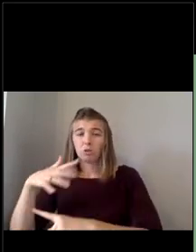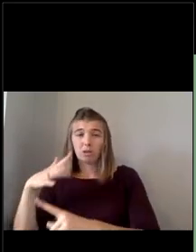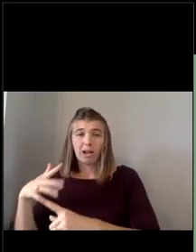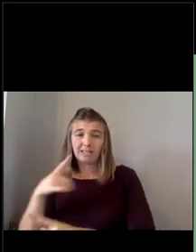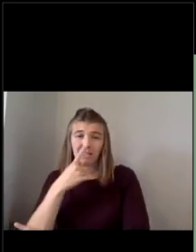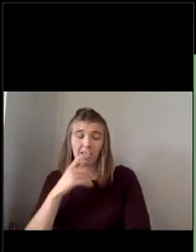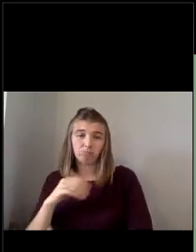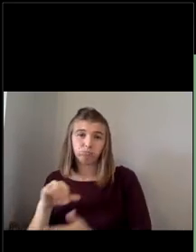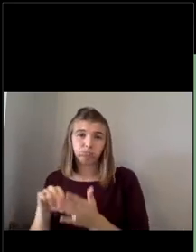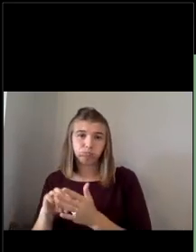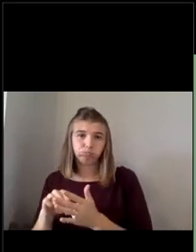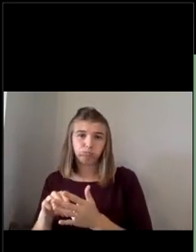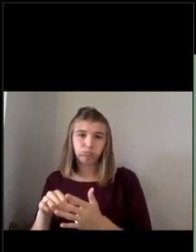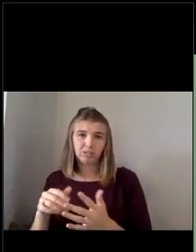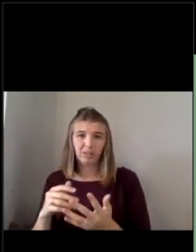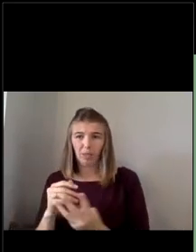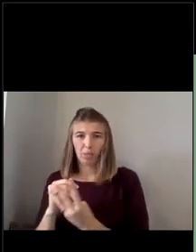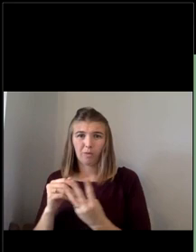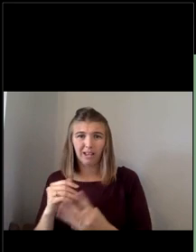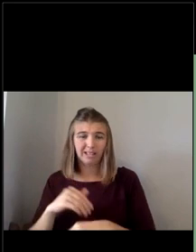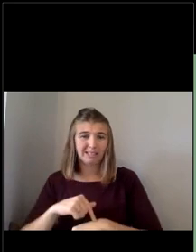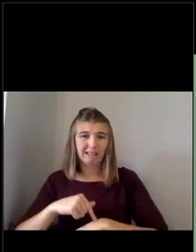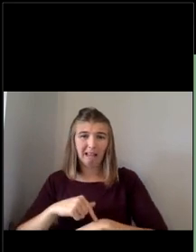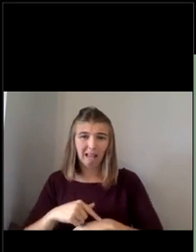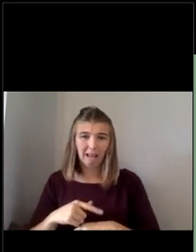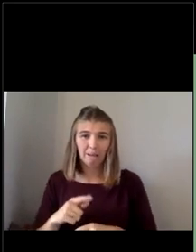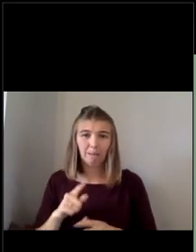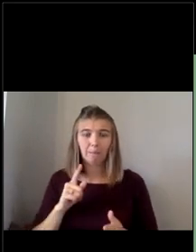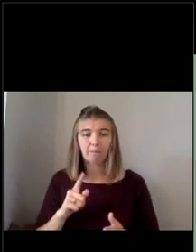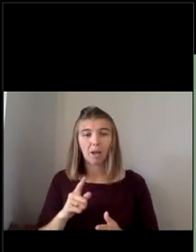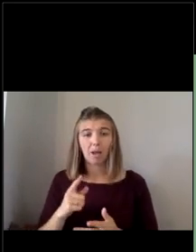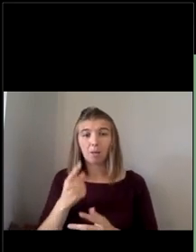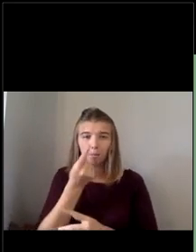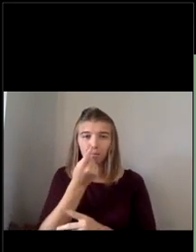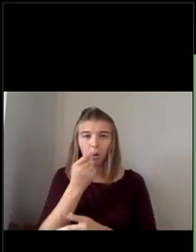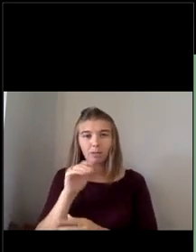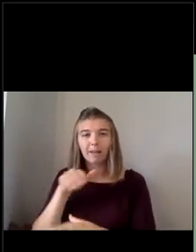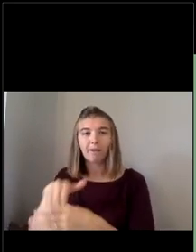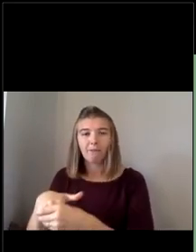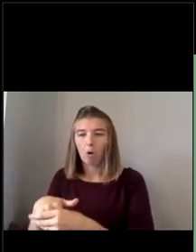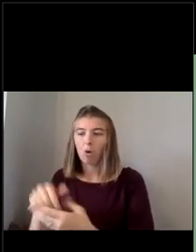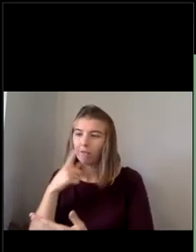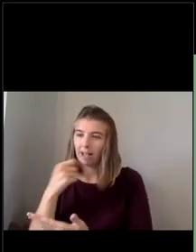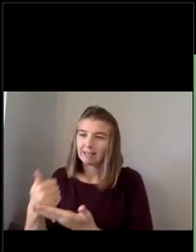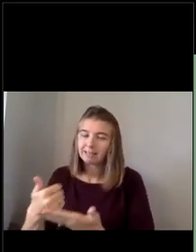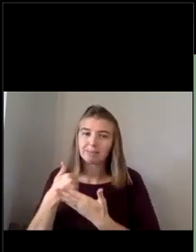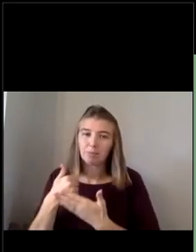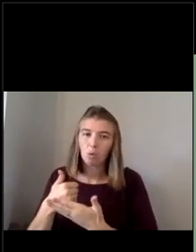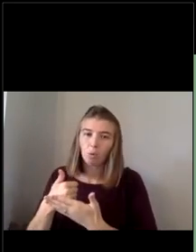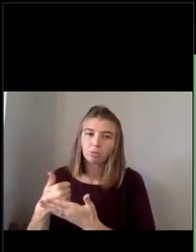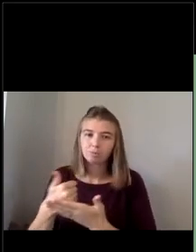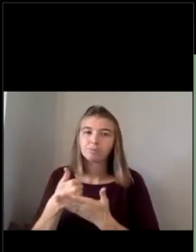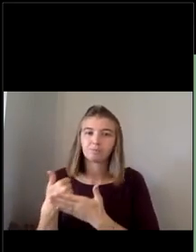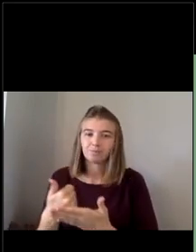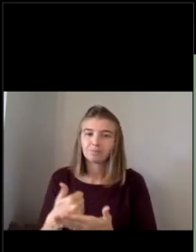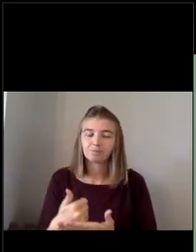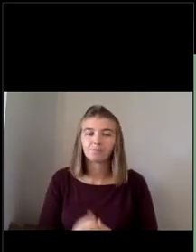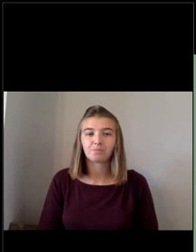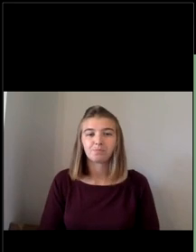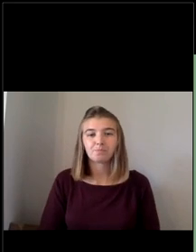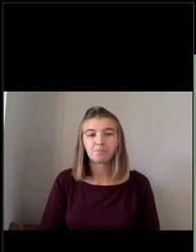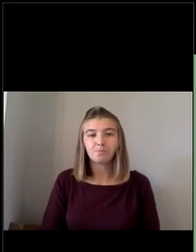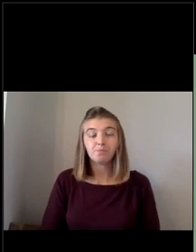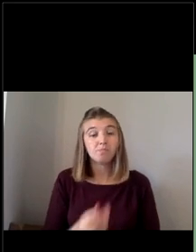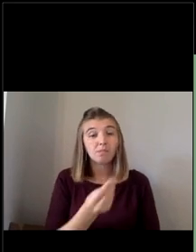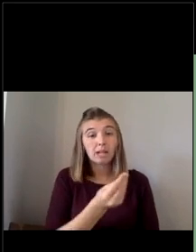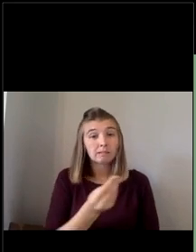that can itself not be a source of support for you. Religious and faith groups also, many that fall